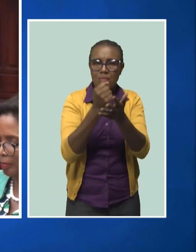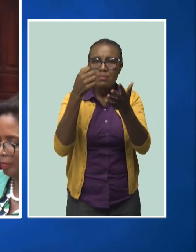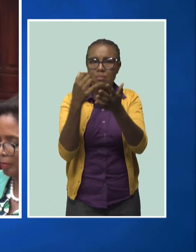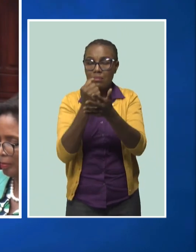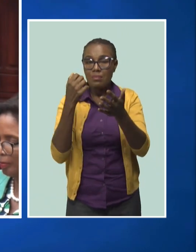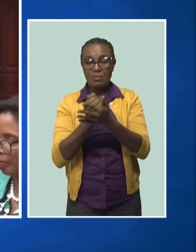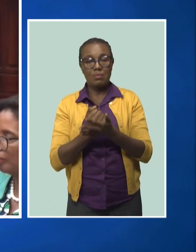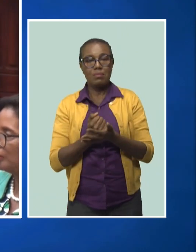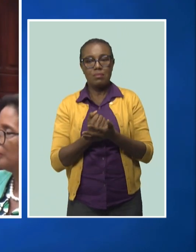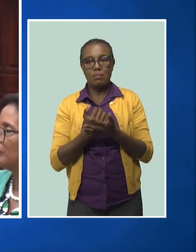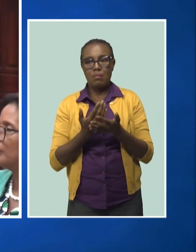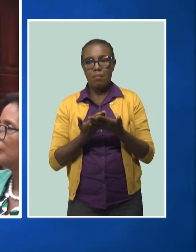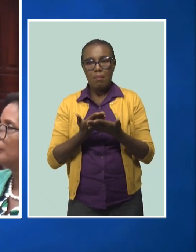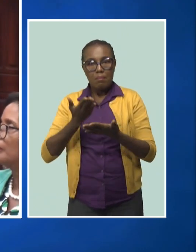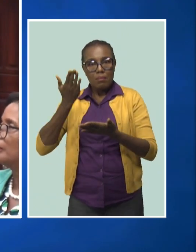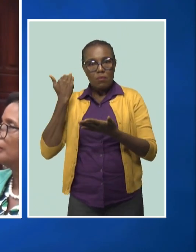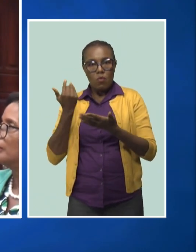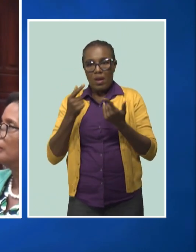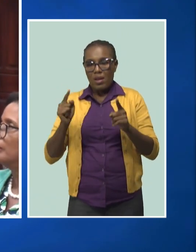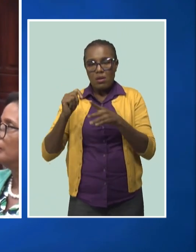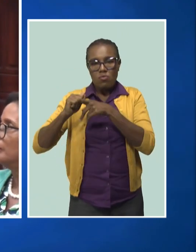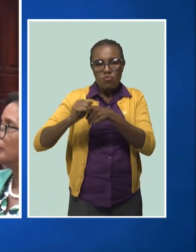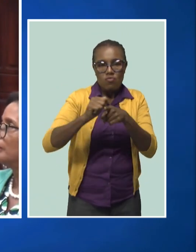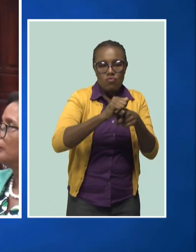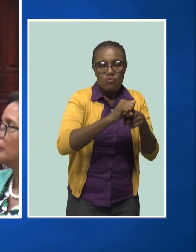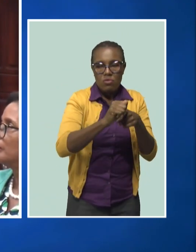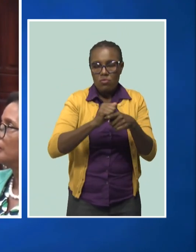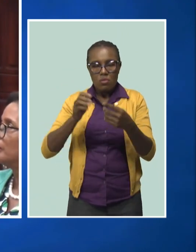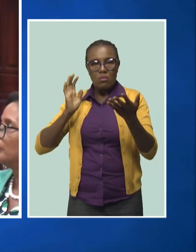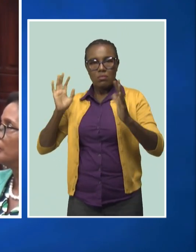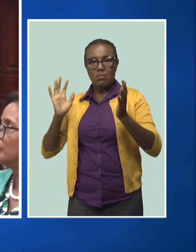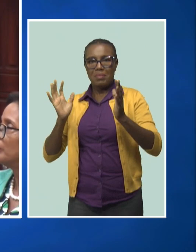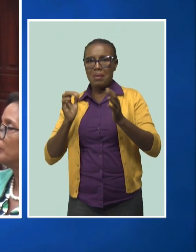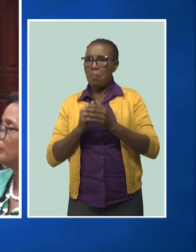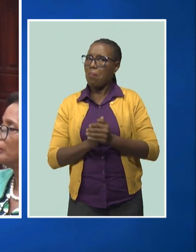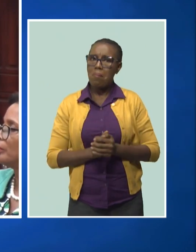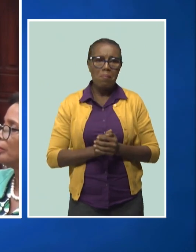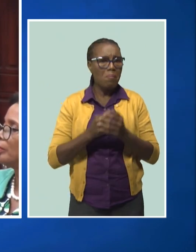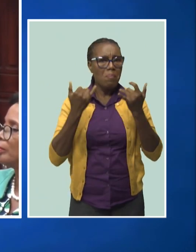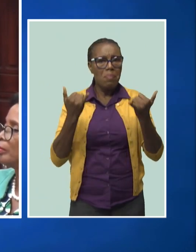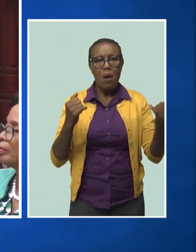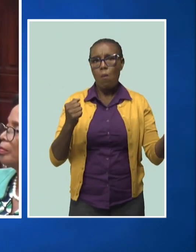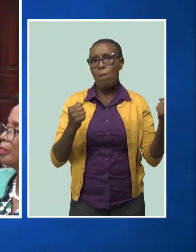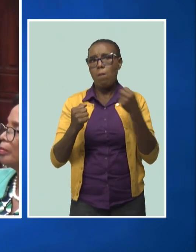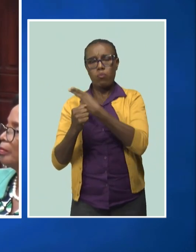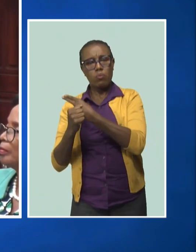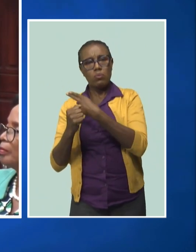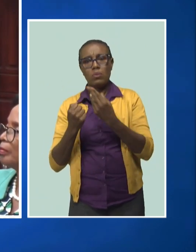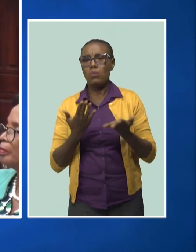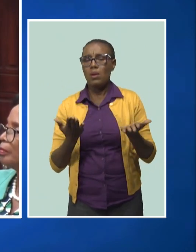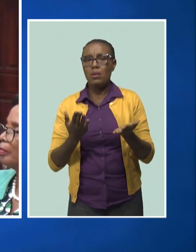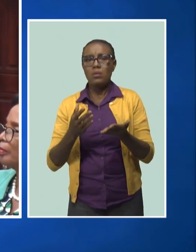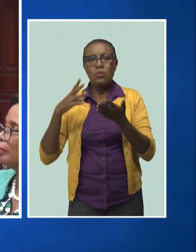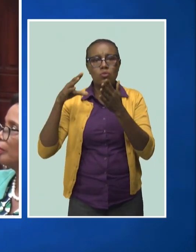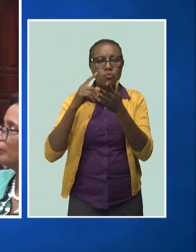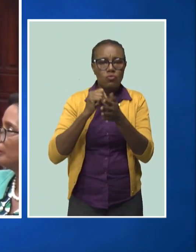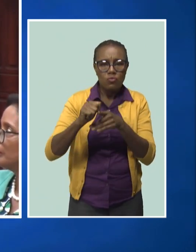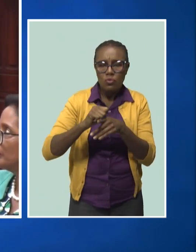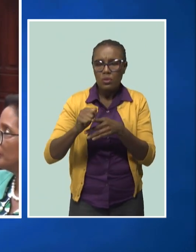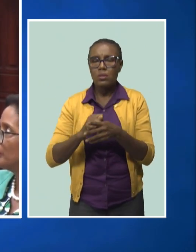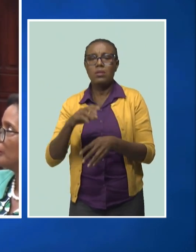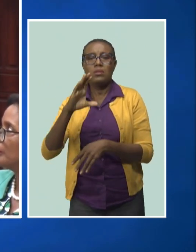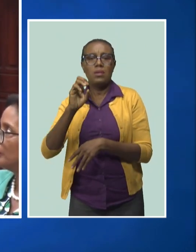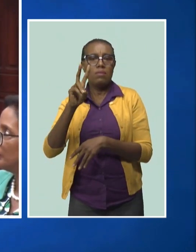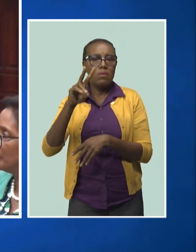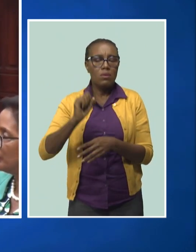there been this level of training opportunities provided to persons to better themselves, whether through the CBQs,